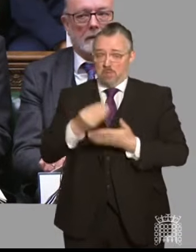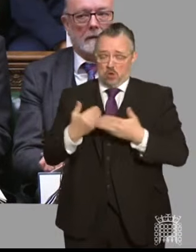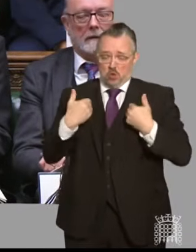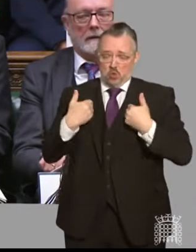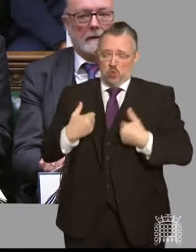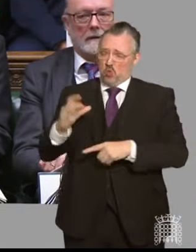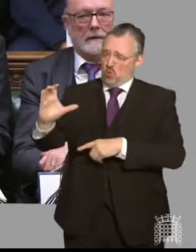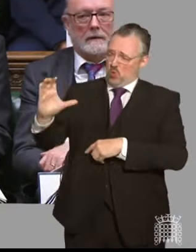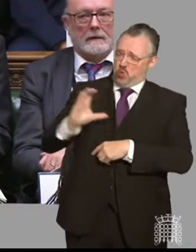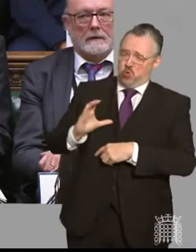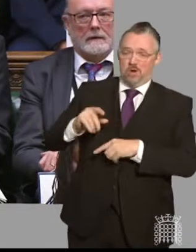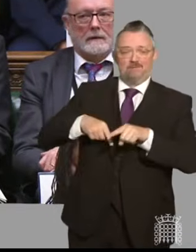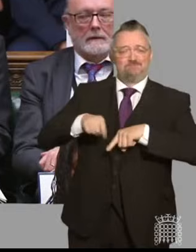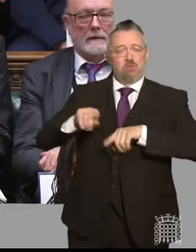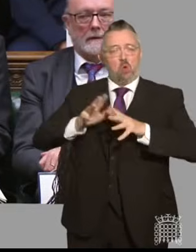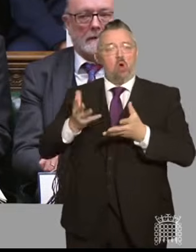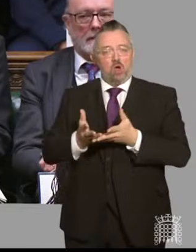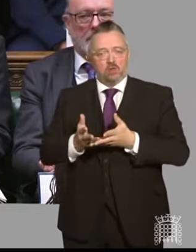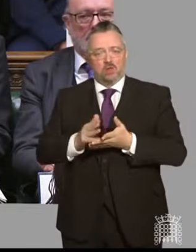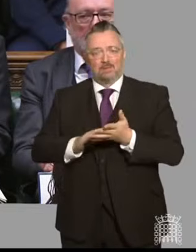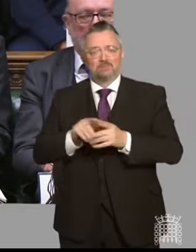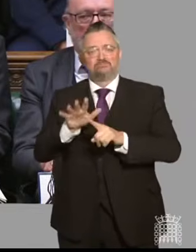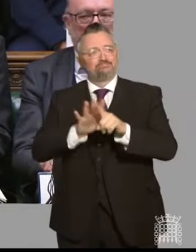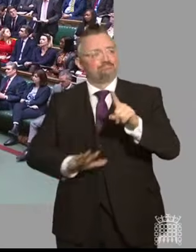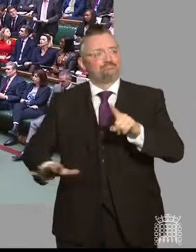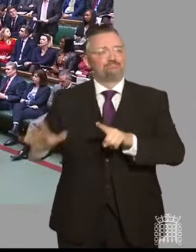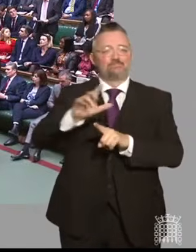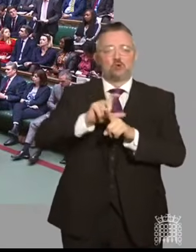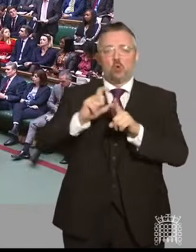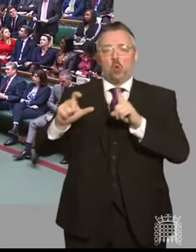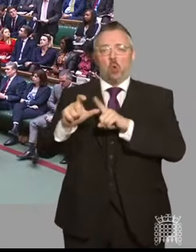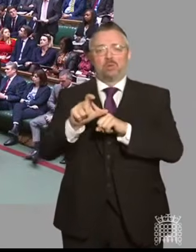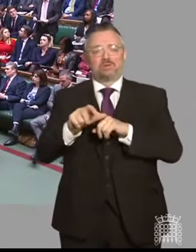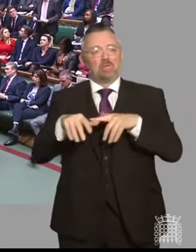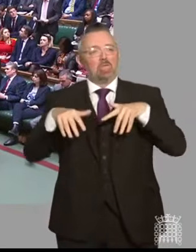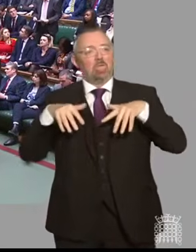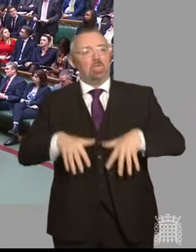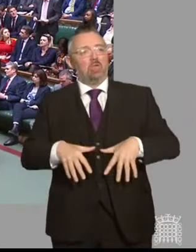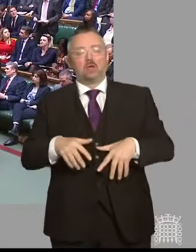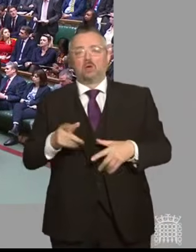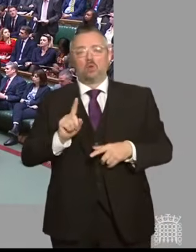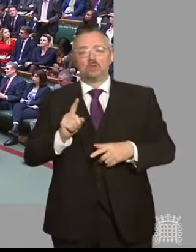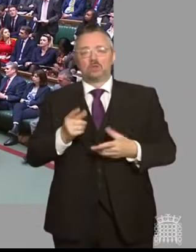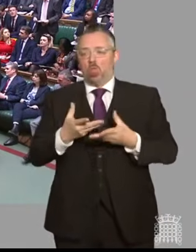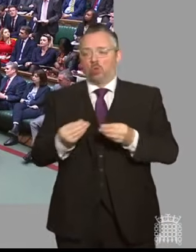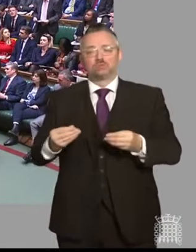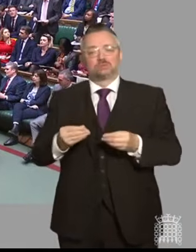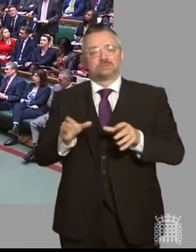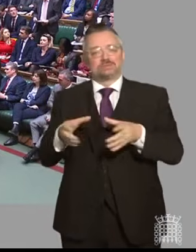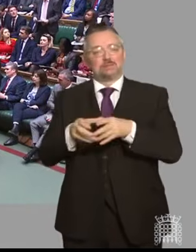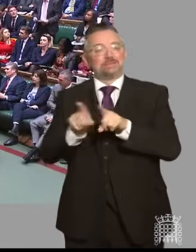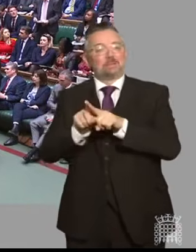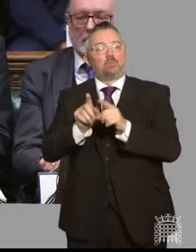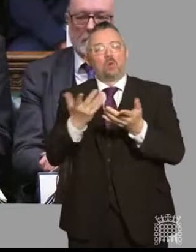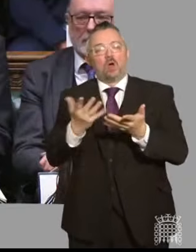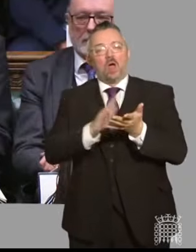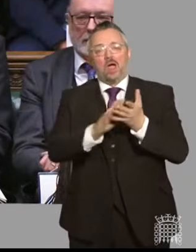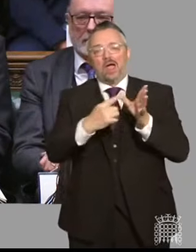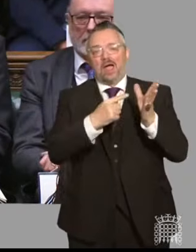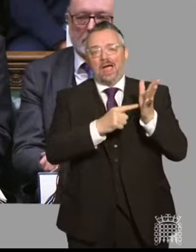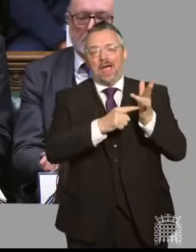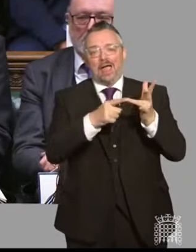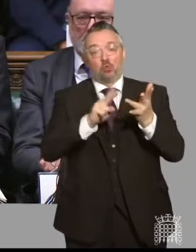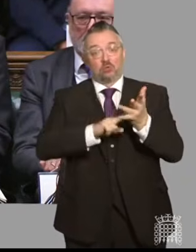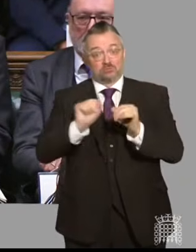future loses its football club like happened in Bury? Will he commit to bring legislation forward urgently, or is he going to leave it for a